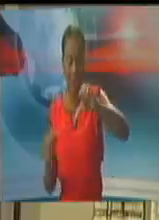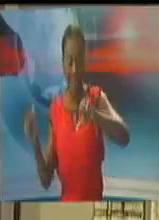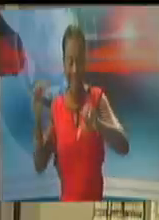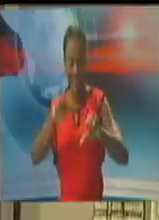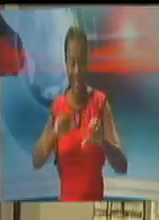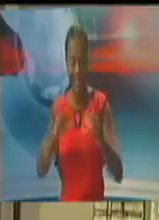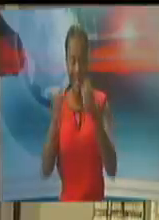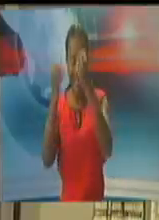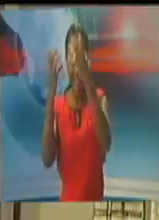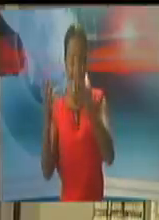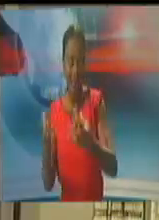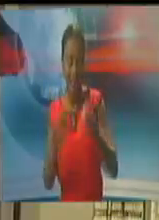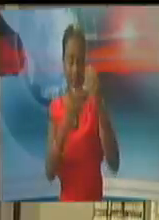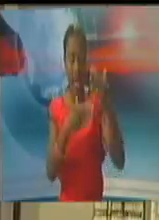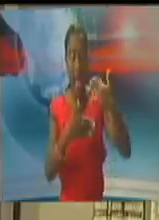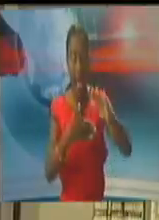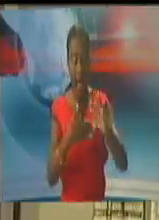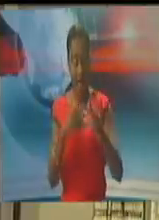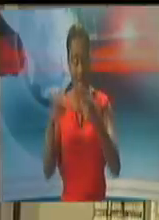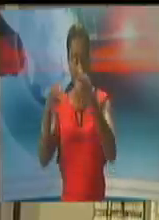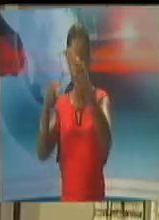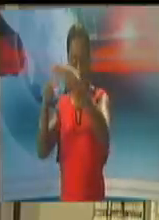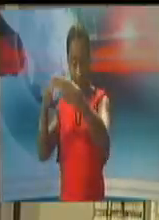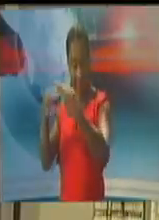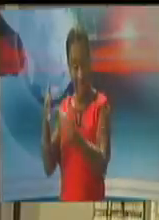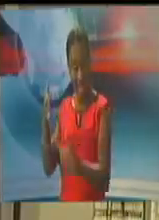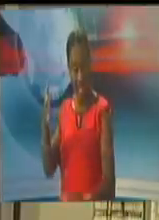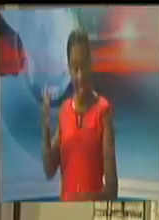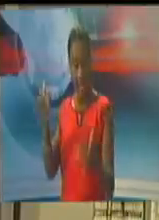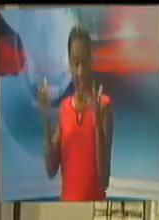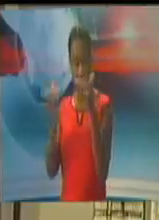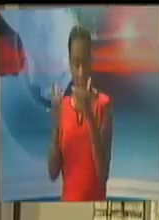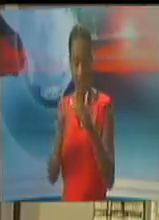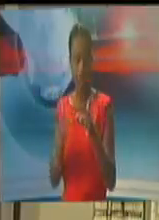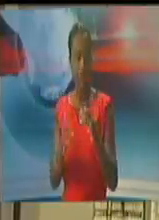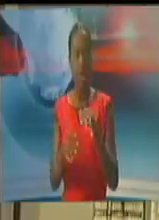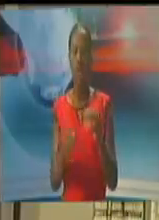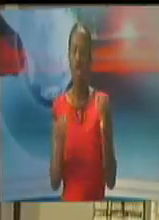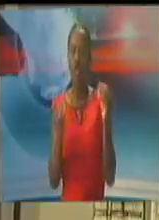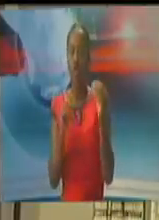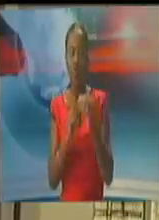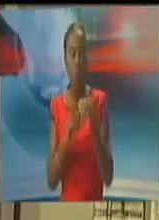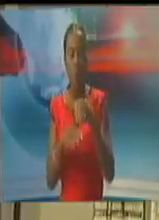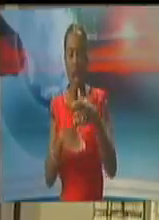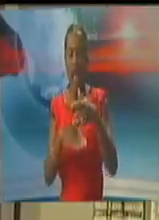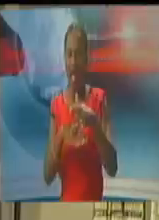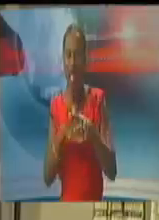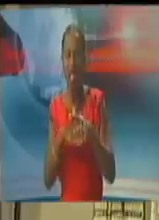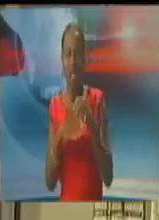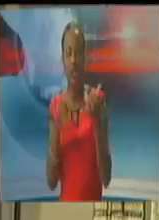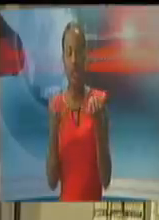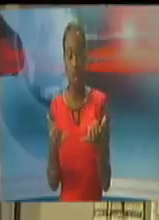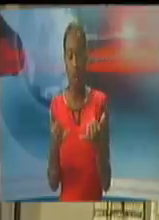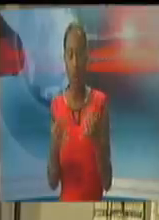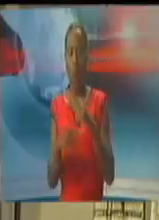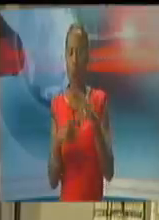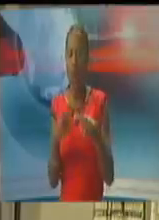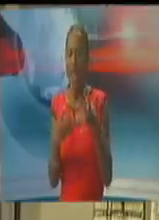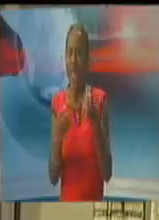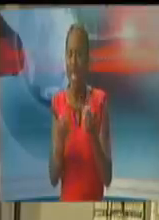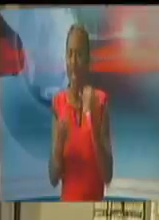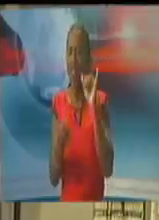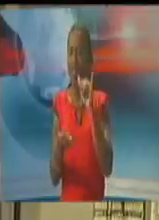of contact tracing. It is too early to say where we are with that. As soon as we have that data, that